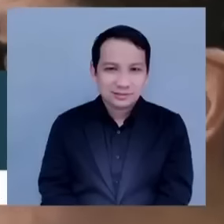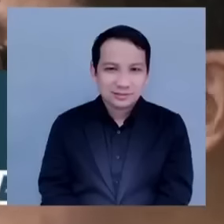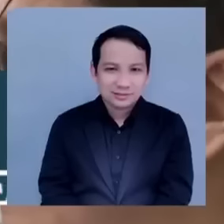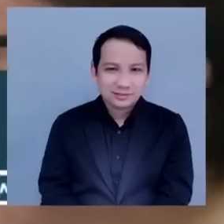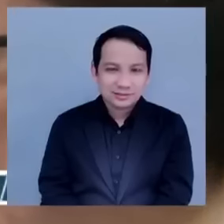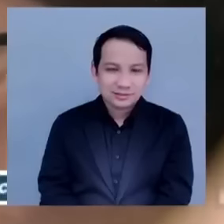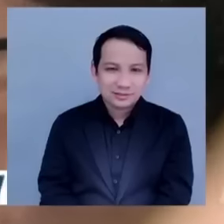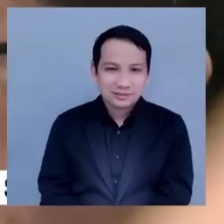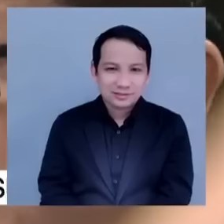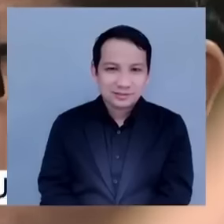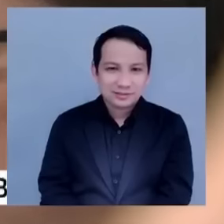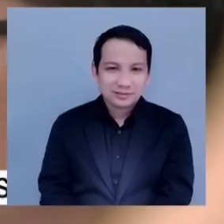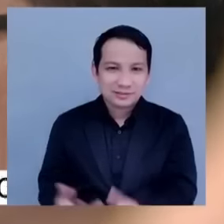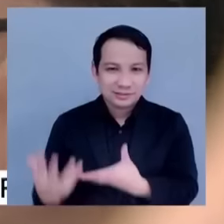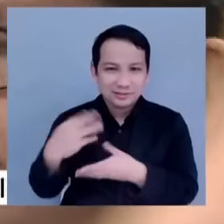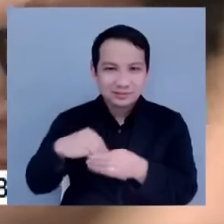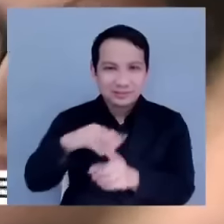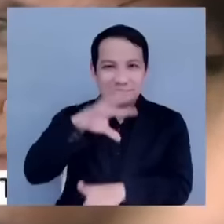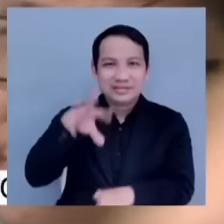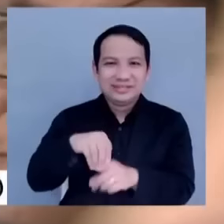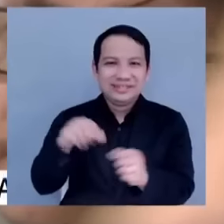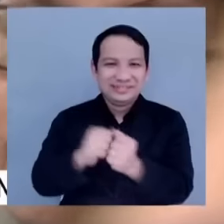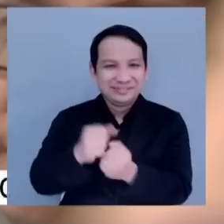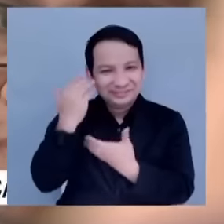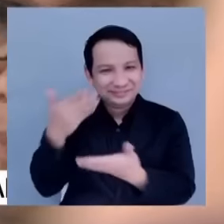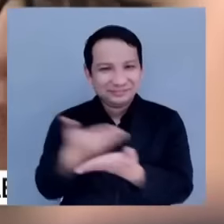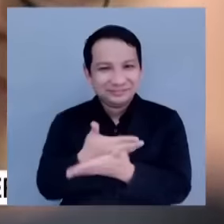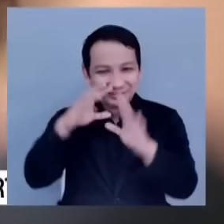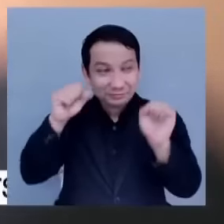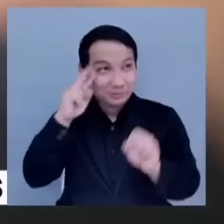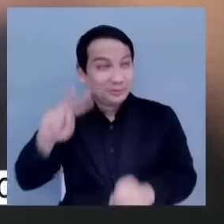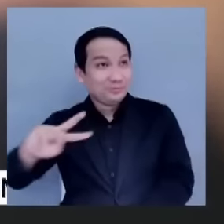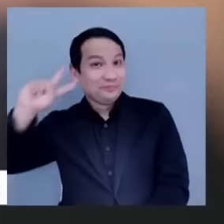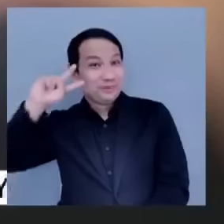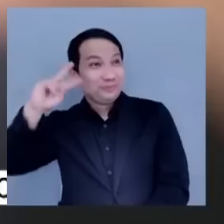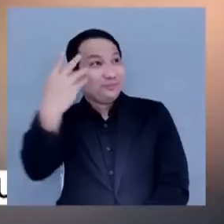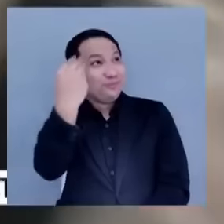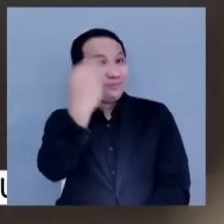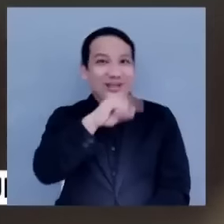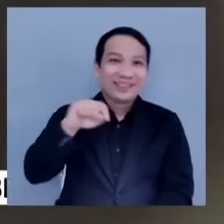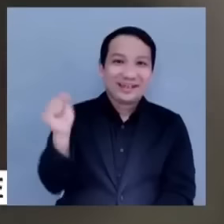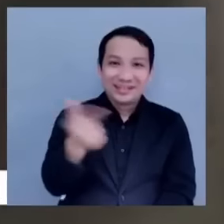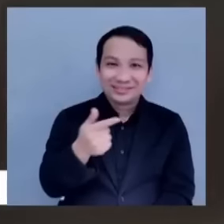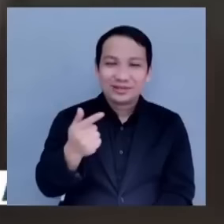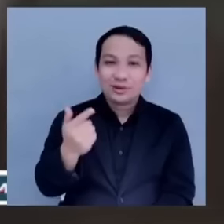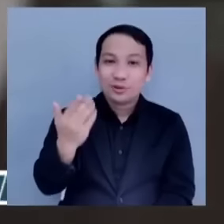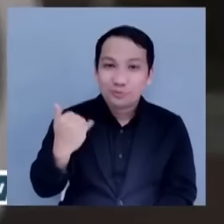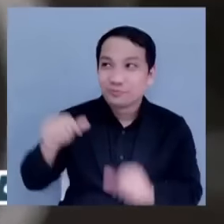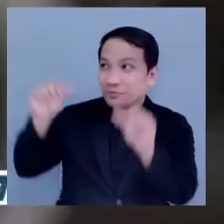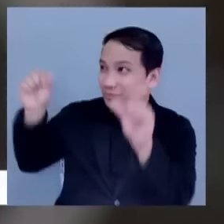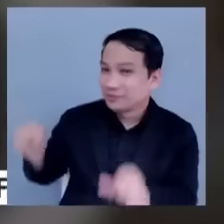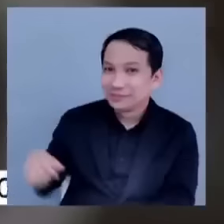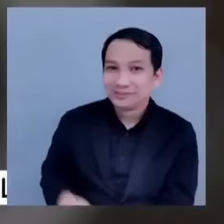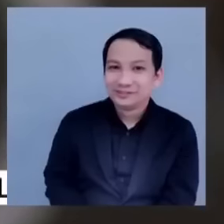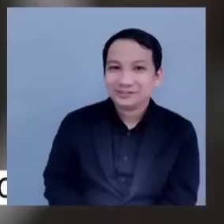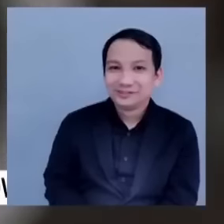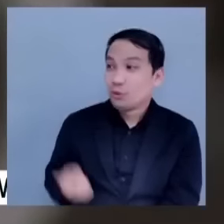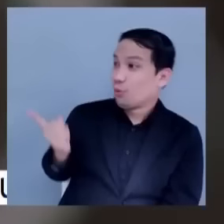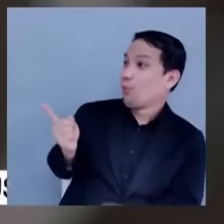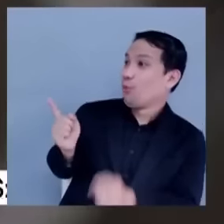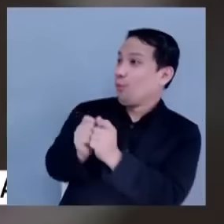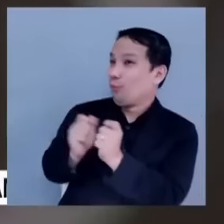That is part of the new culture now. Na nagpapakuha lagi ng kahit ano. Kasi po-post nila. Tignan mo, nakasama ako dito